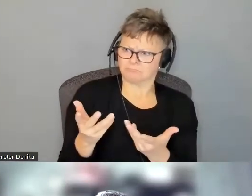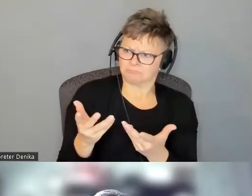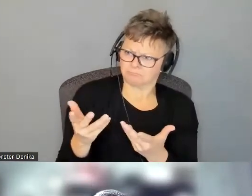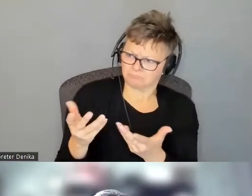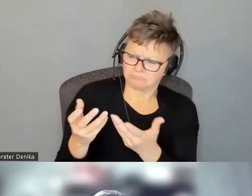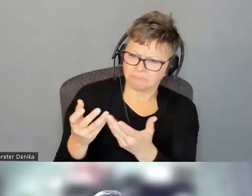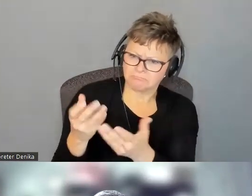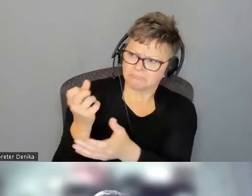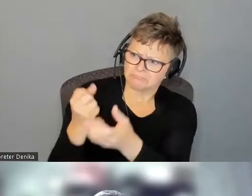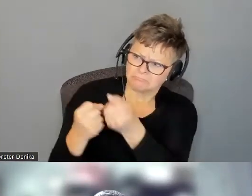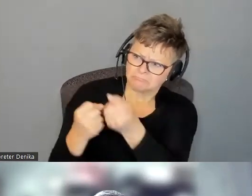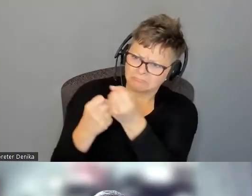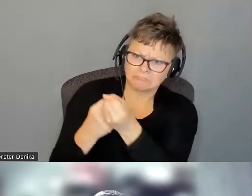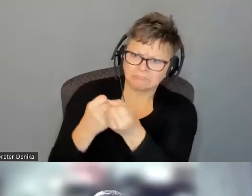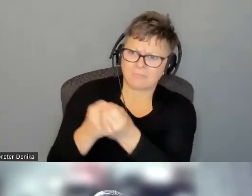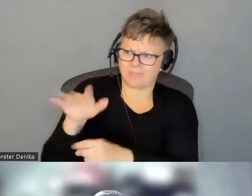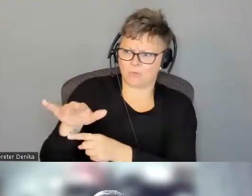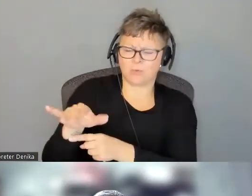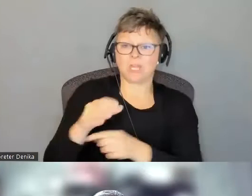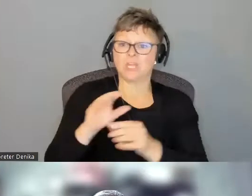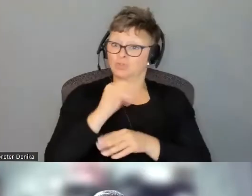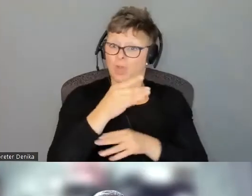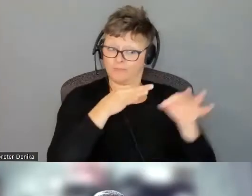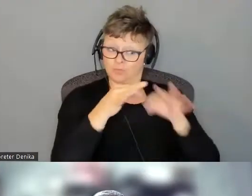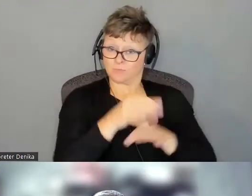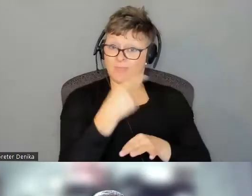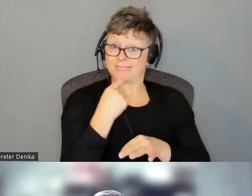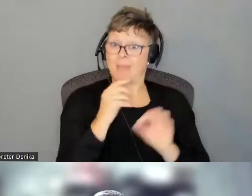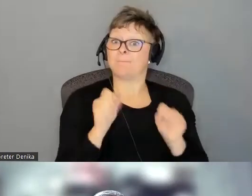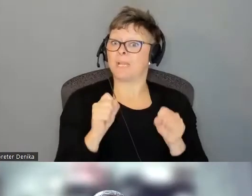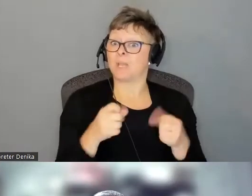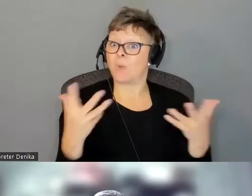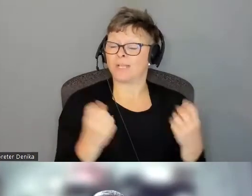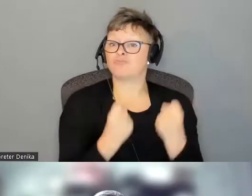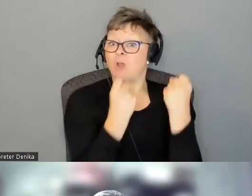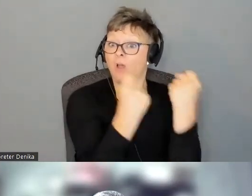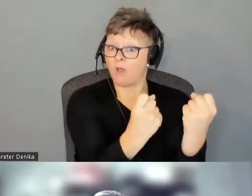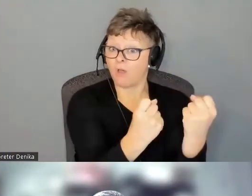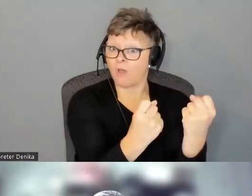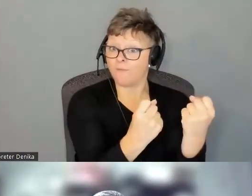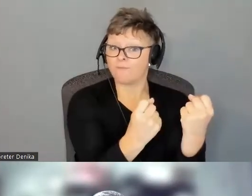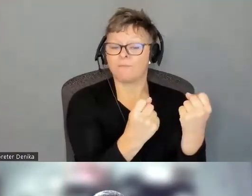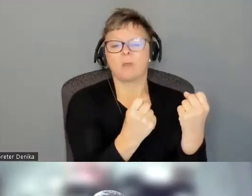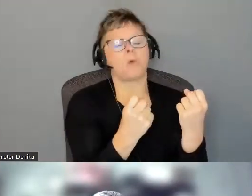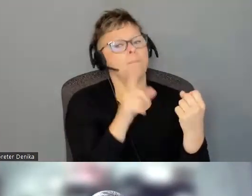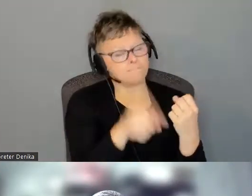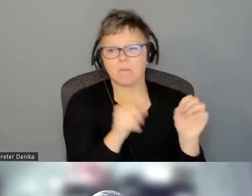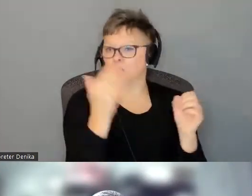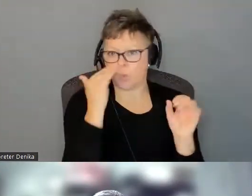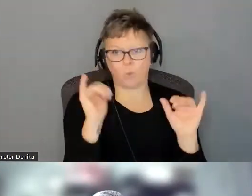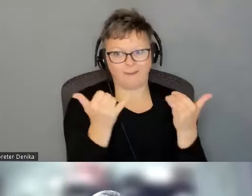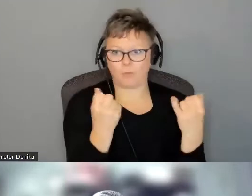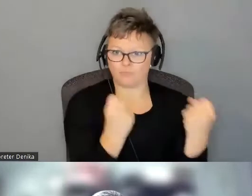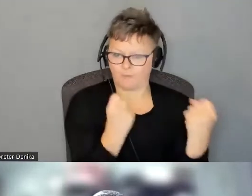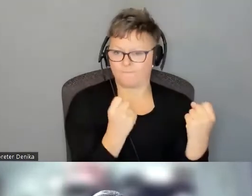the job description, it said ability to drive is essential. And of course, actually,